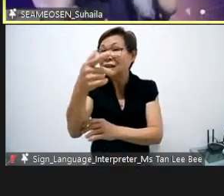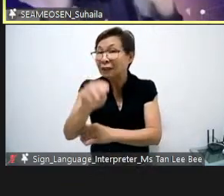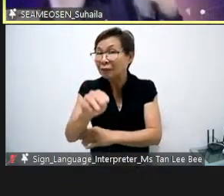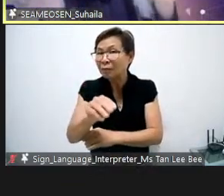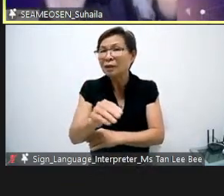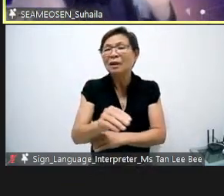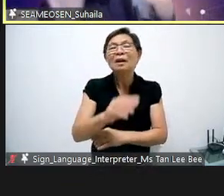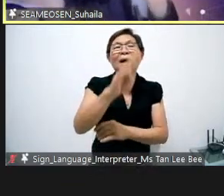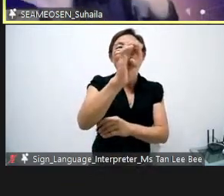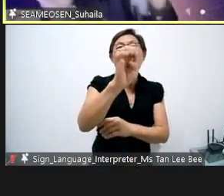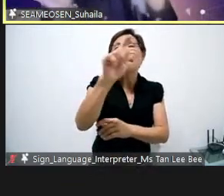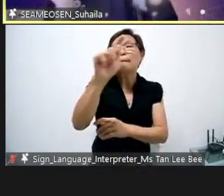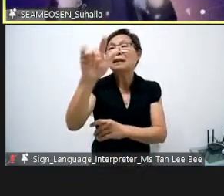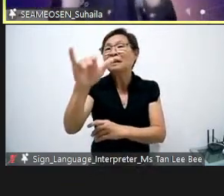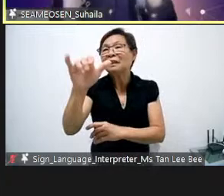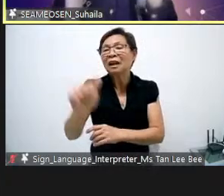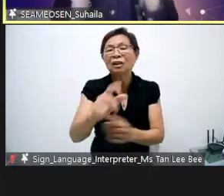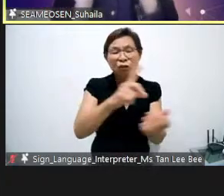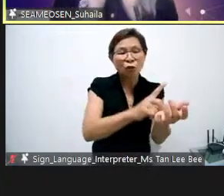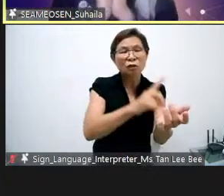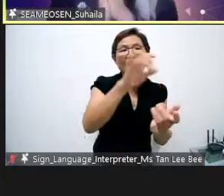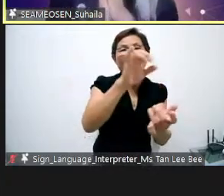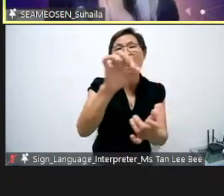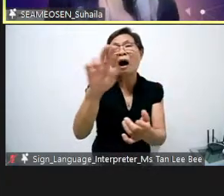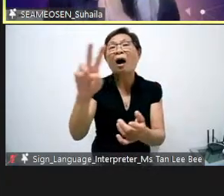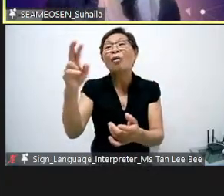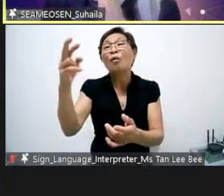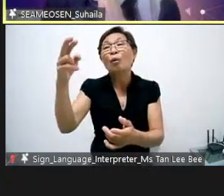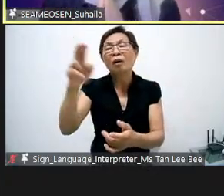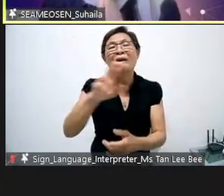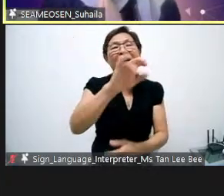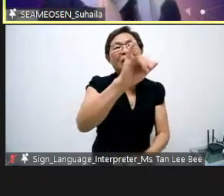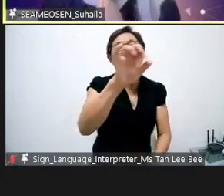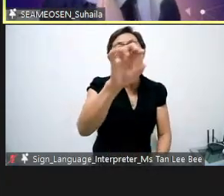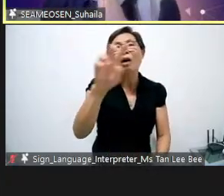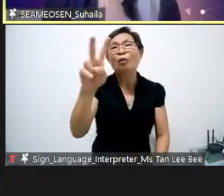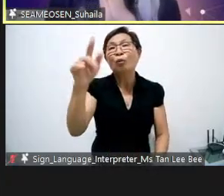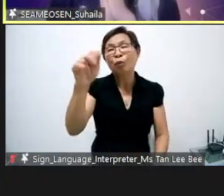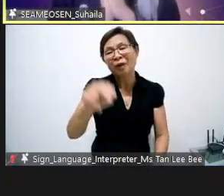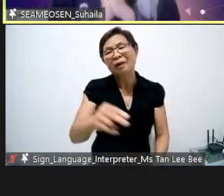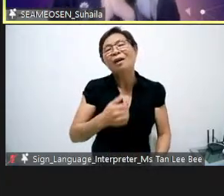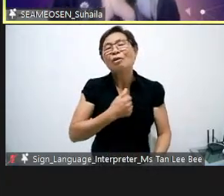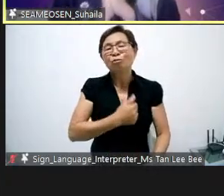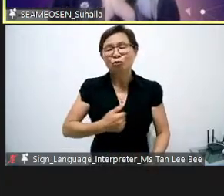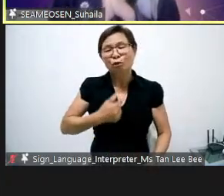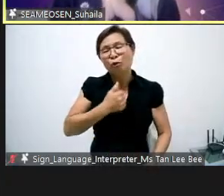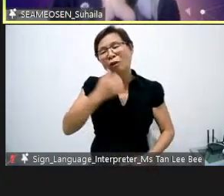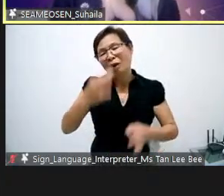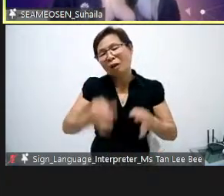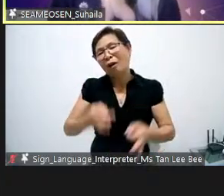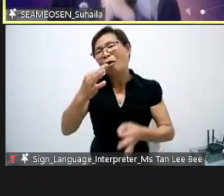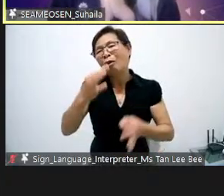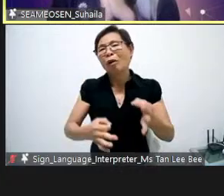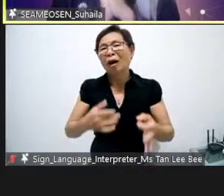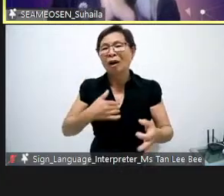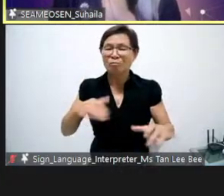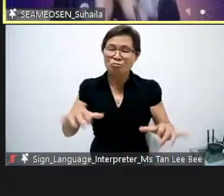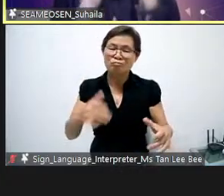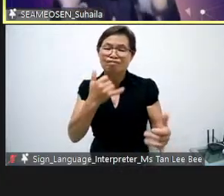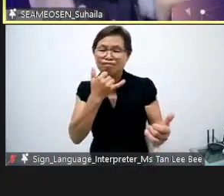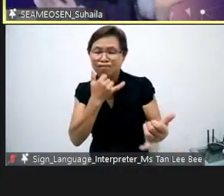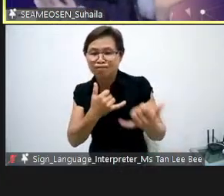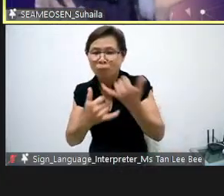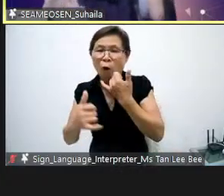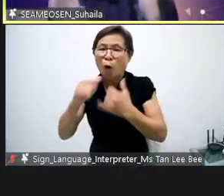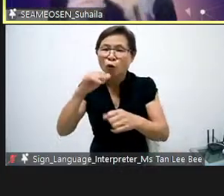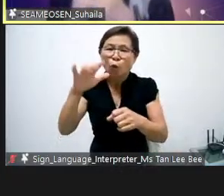Ms. Betia, Dr. Erwin. Thank you so much. My apologies for any shortcomings from SEAMEO SEN. We hope to